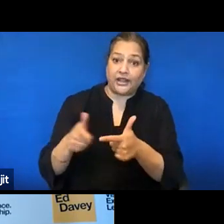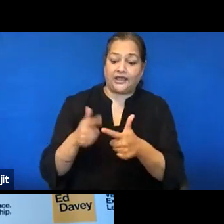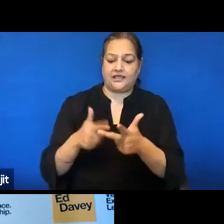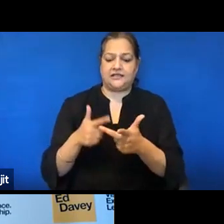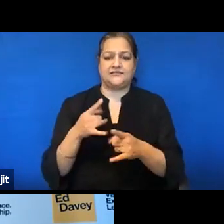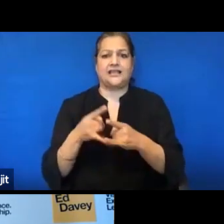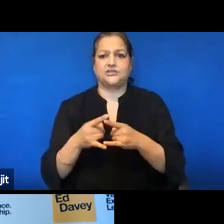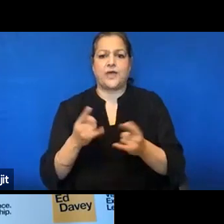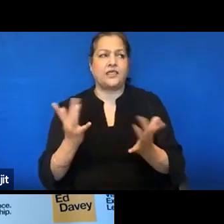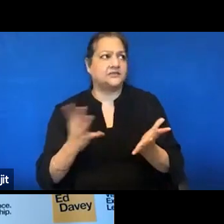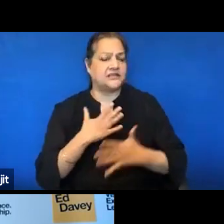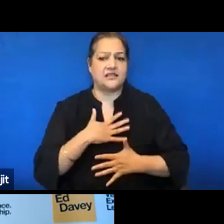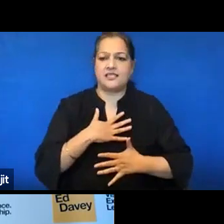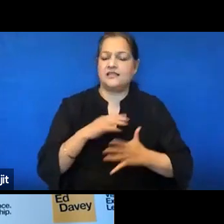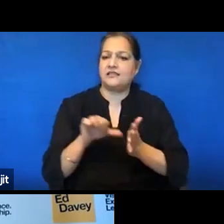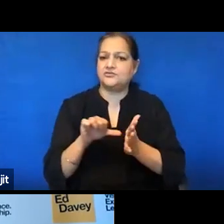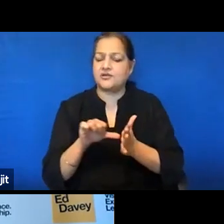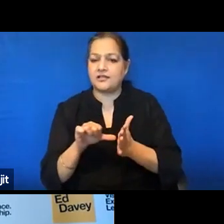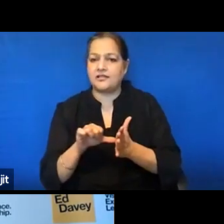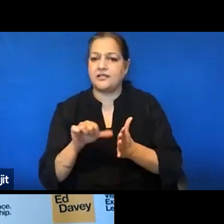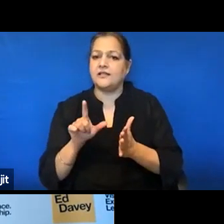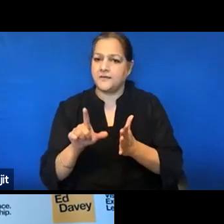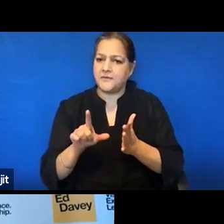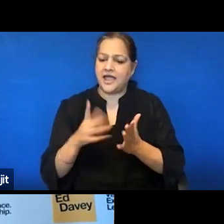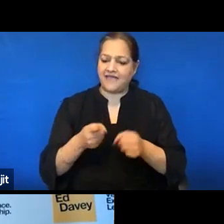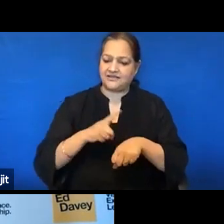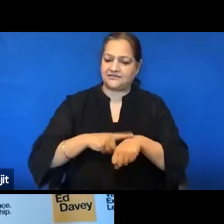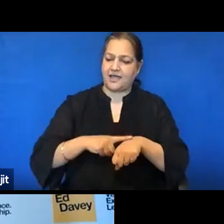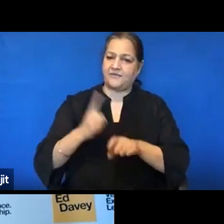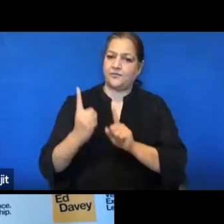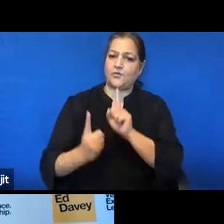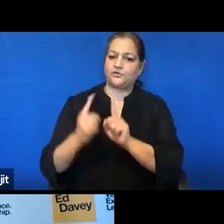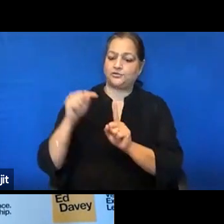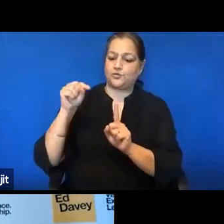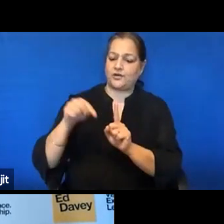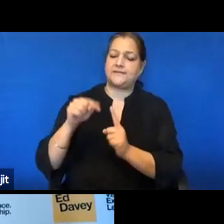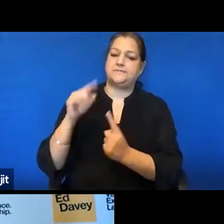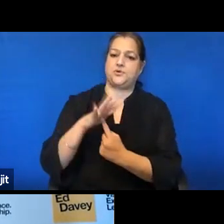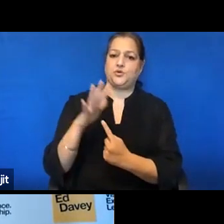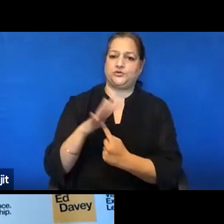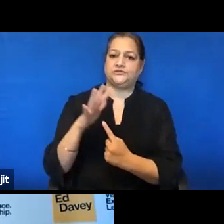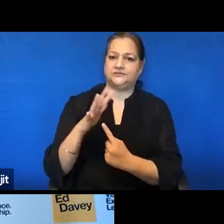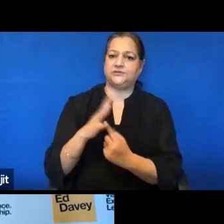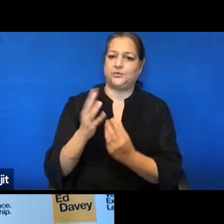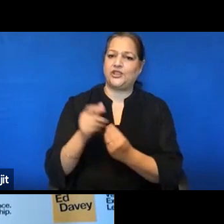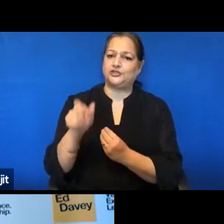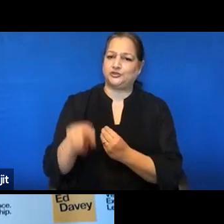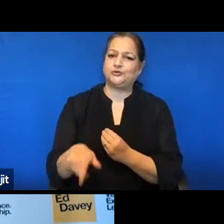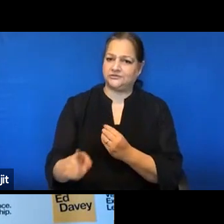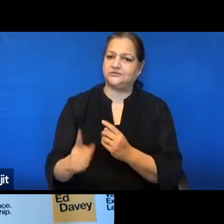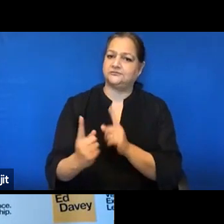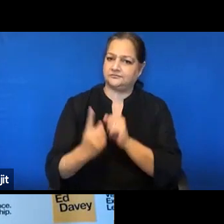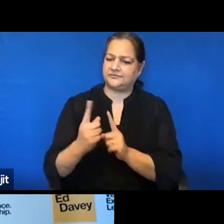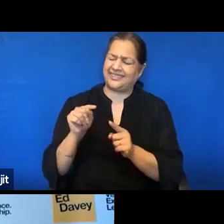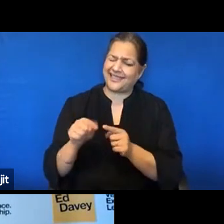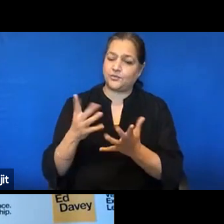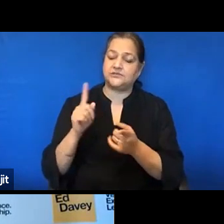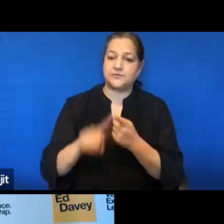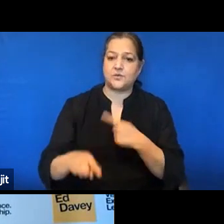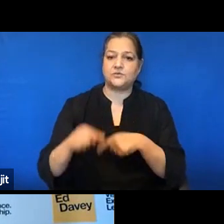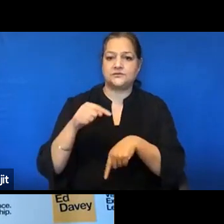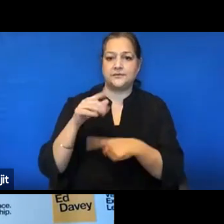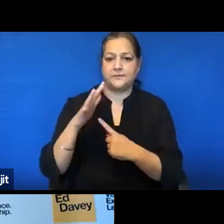was. And actually having the time to be able to have that one-to-one connection with my students was some of the most important work that I